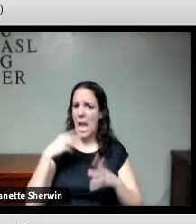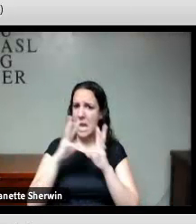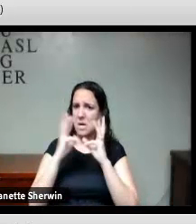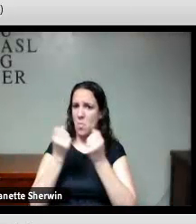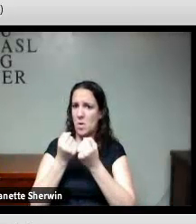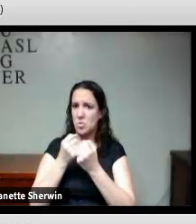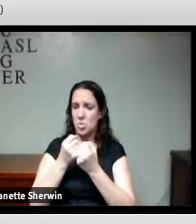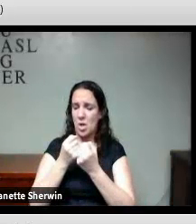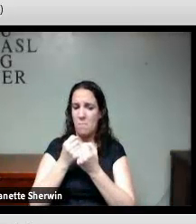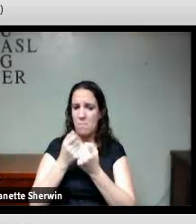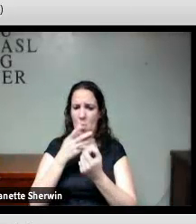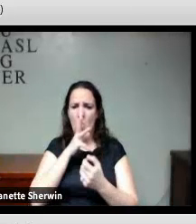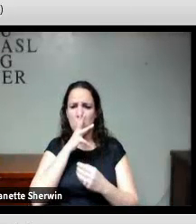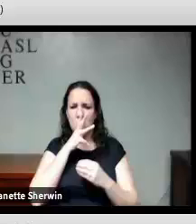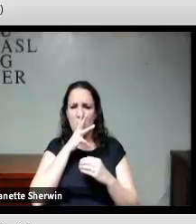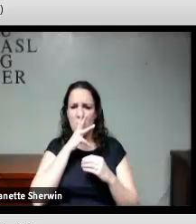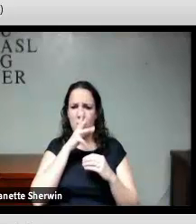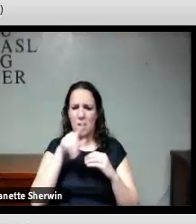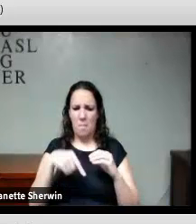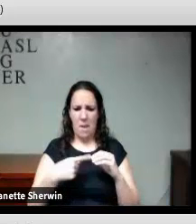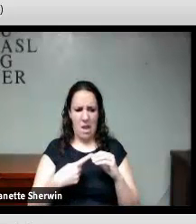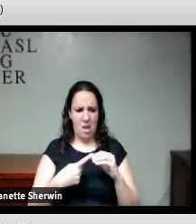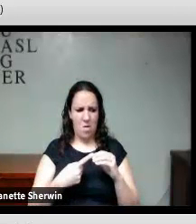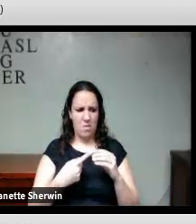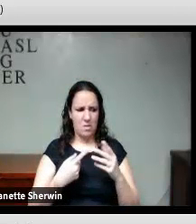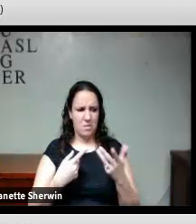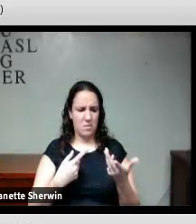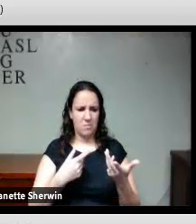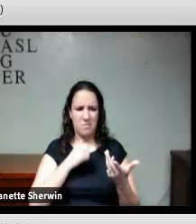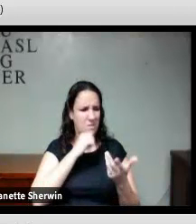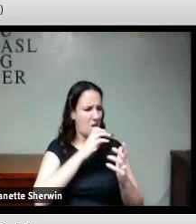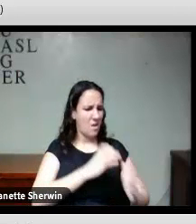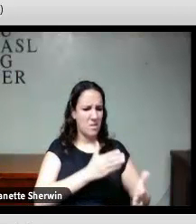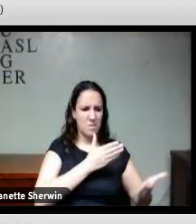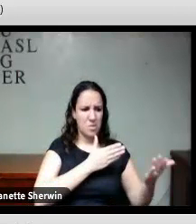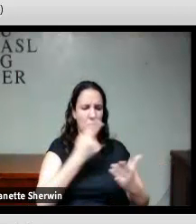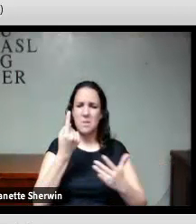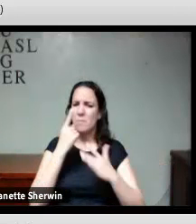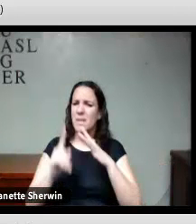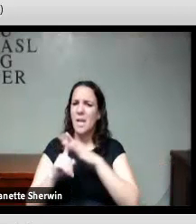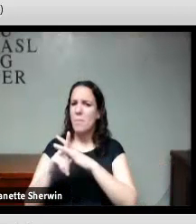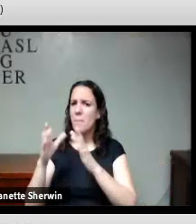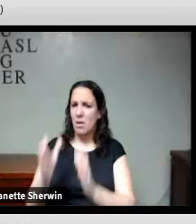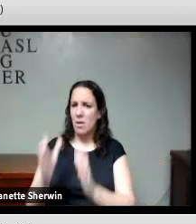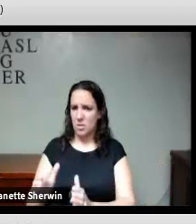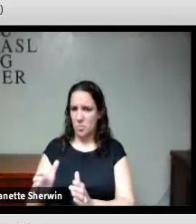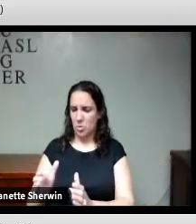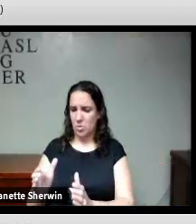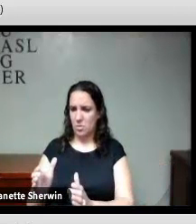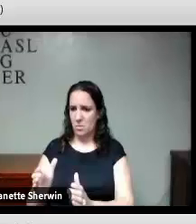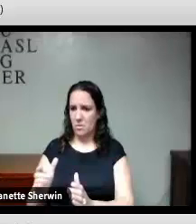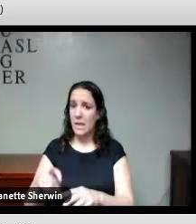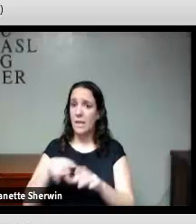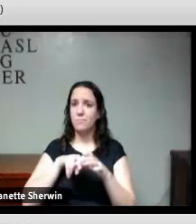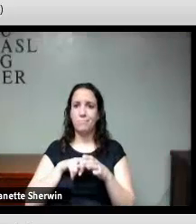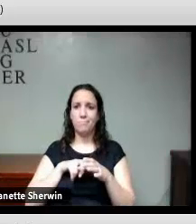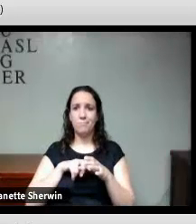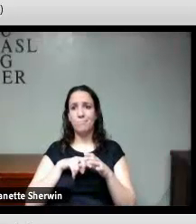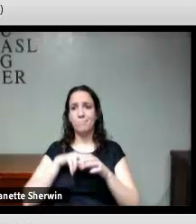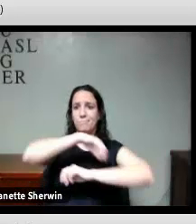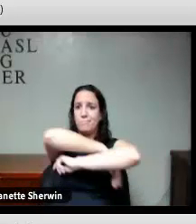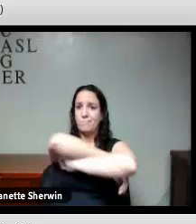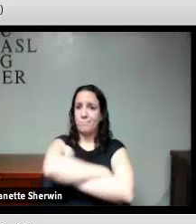we were talking about, I don't even think we were talking about customer service, but something came up about patrons. And he leaned back in his chair, crossed his arms,